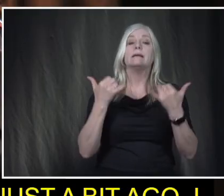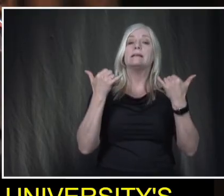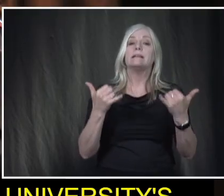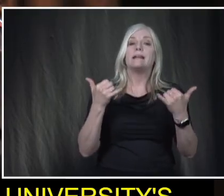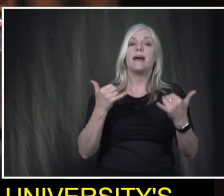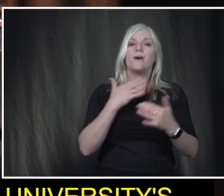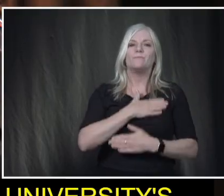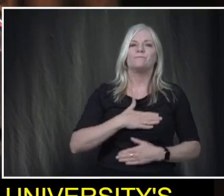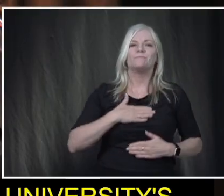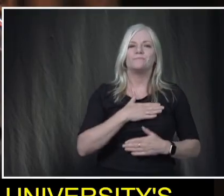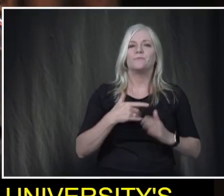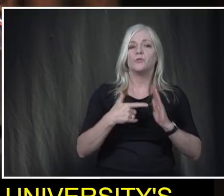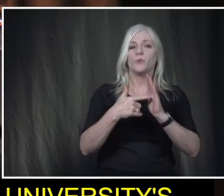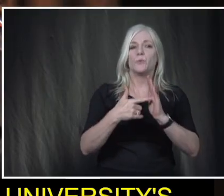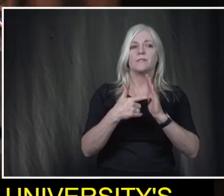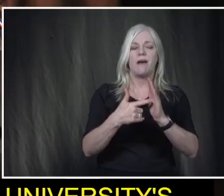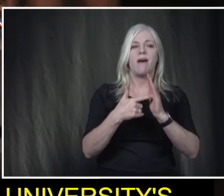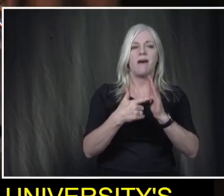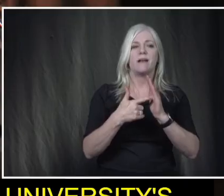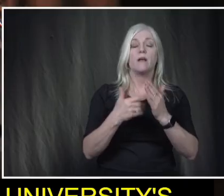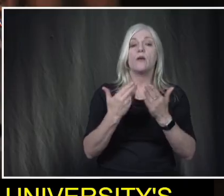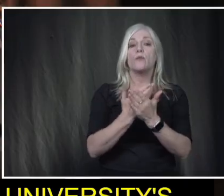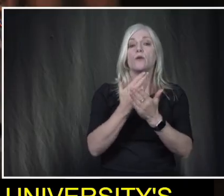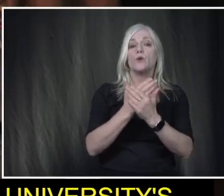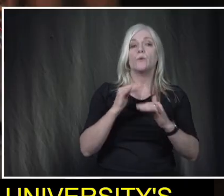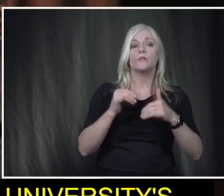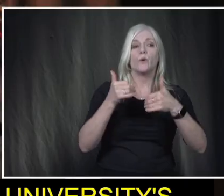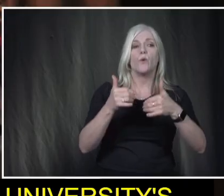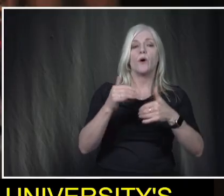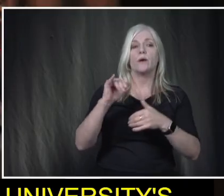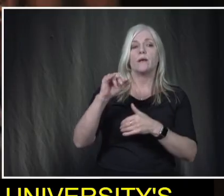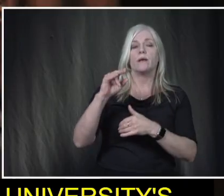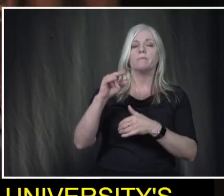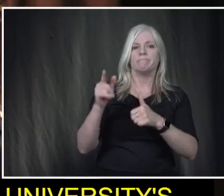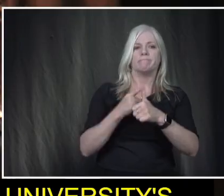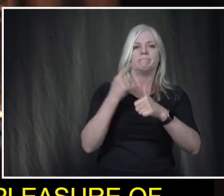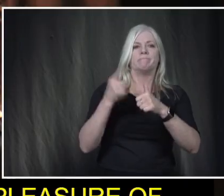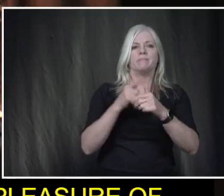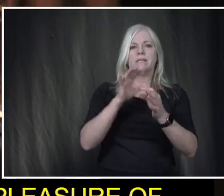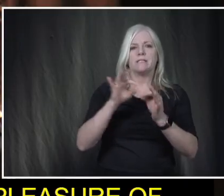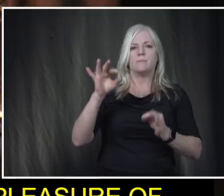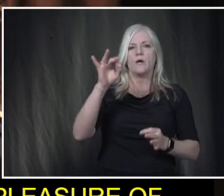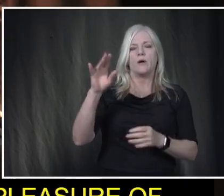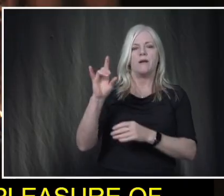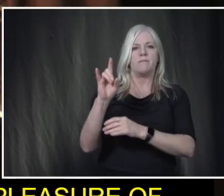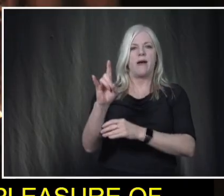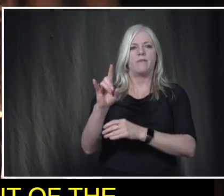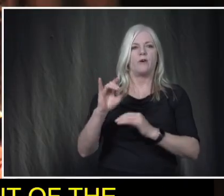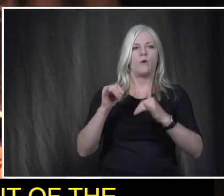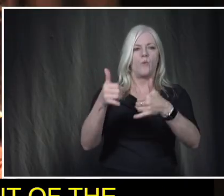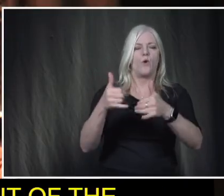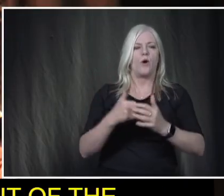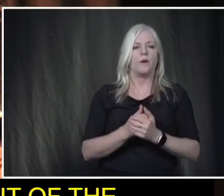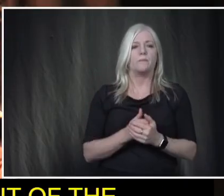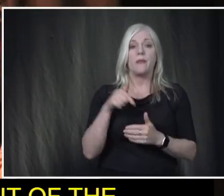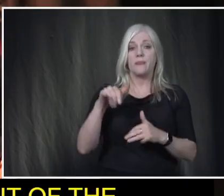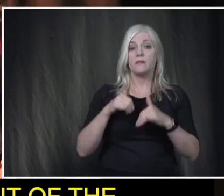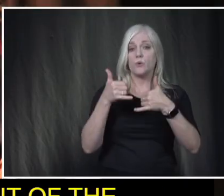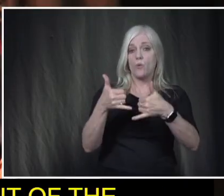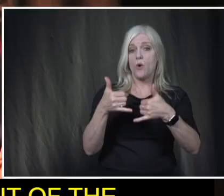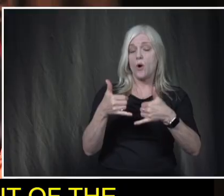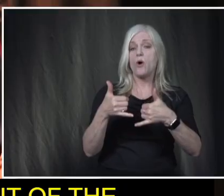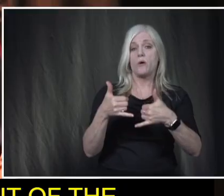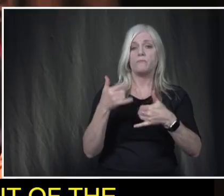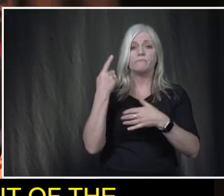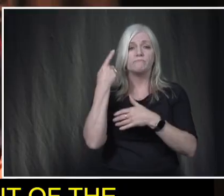have the pleasure of presenting its newest award, the inaugural Spirit of the Maverick Award. This award